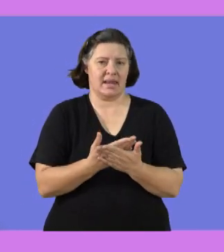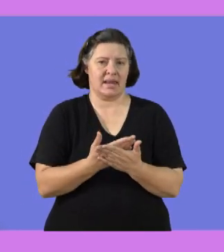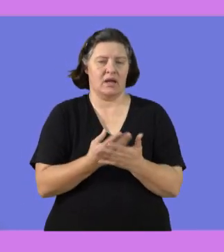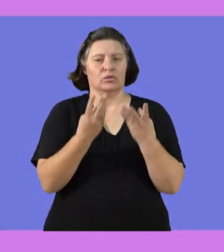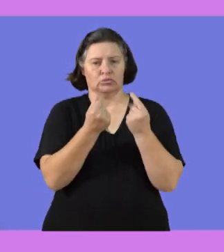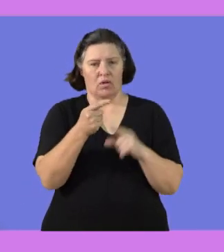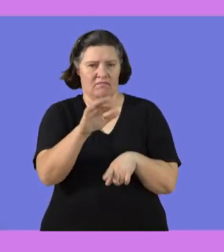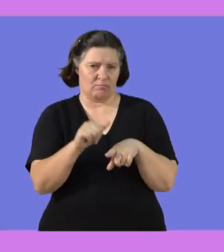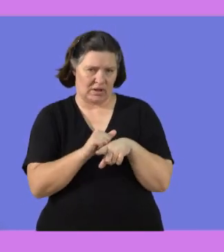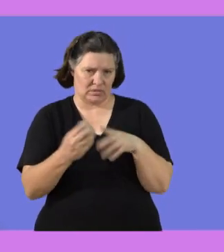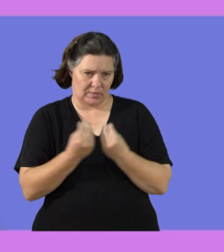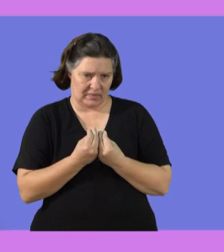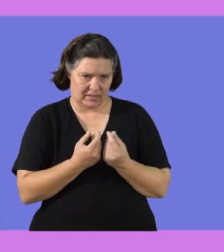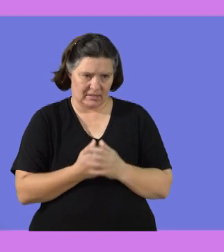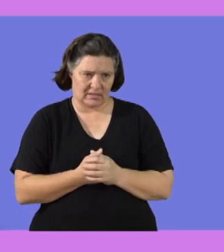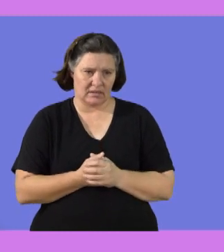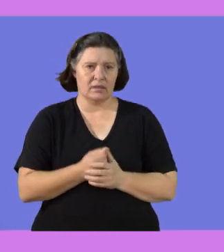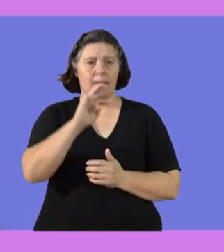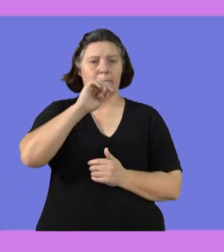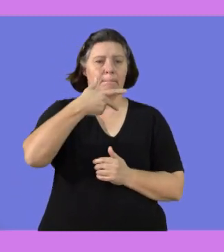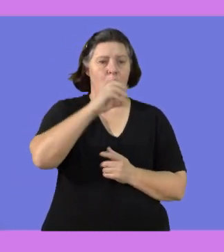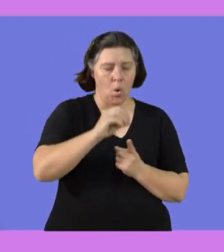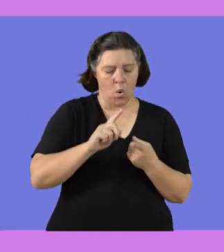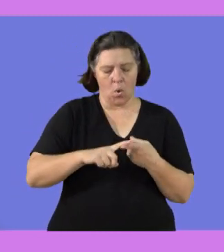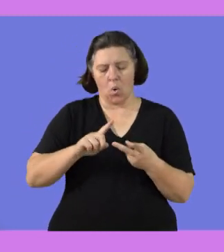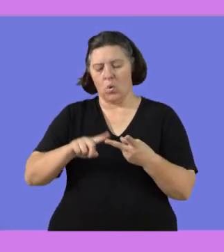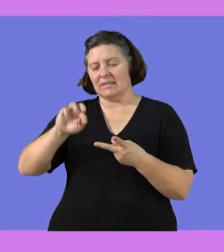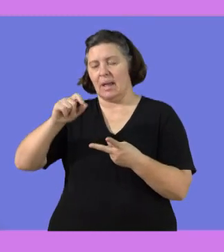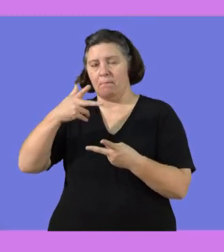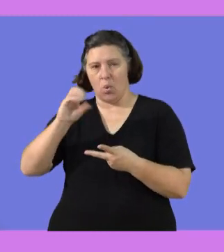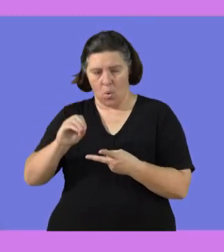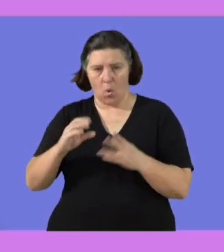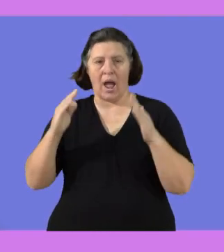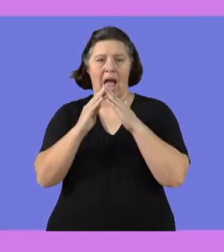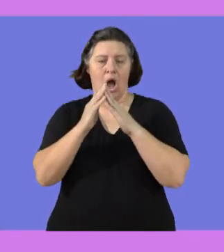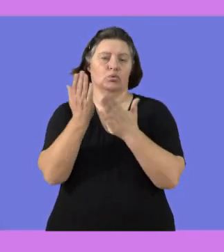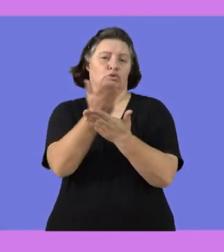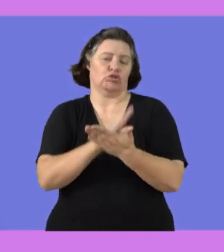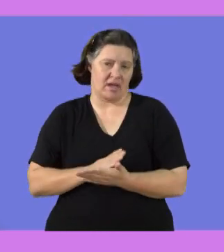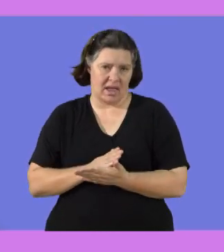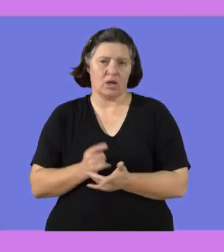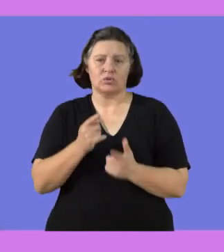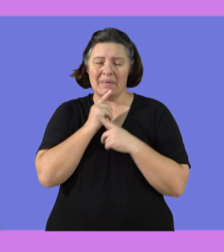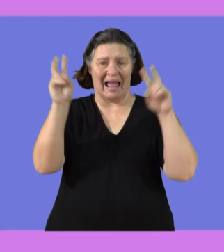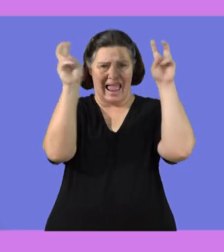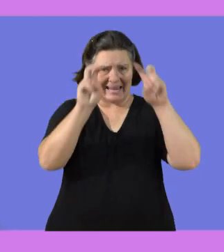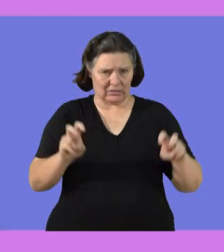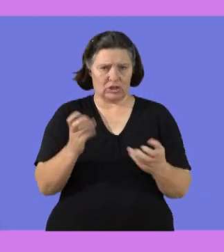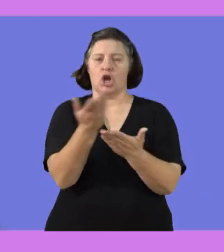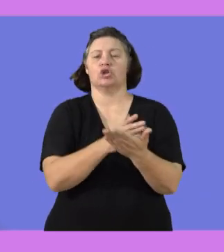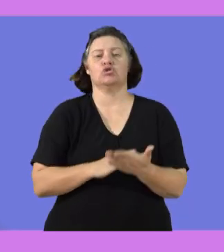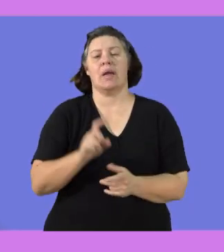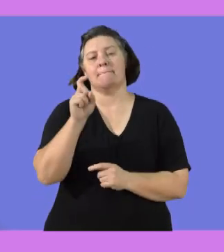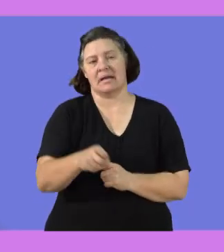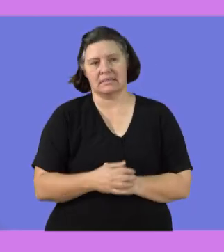this practice with me. Mpho and Thabo are sharing a house, and they must share the electricity bill in the